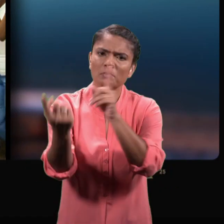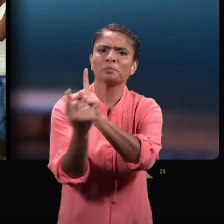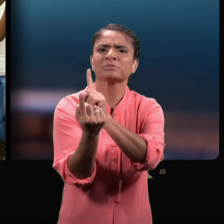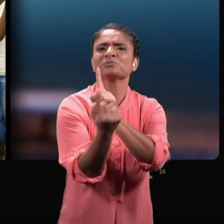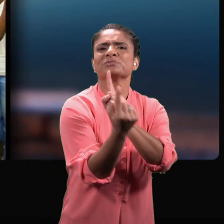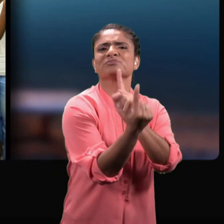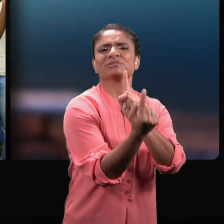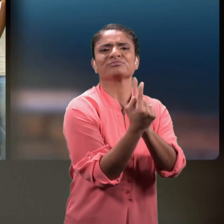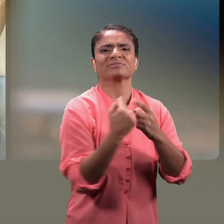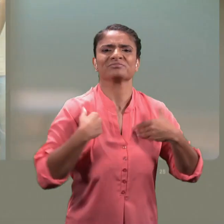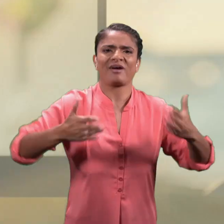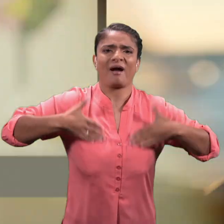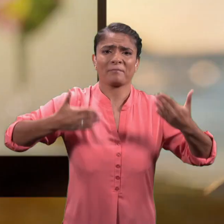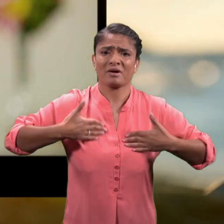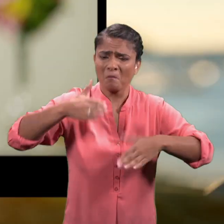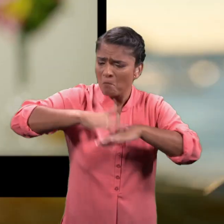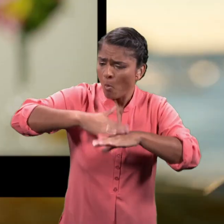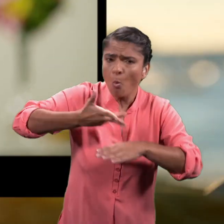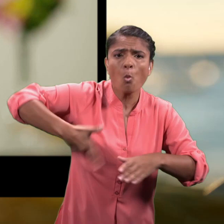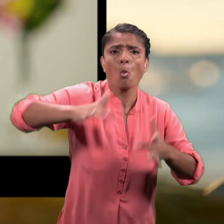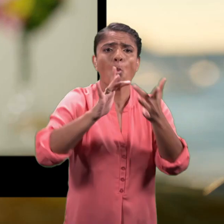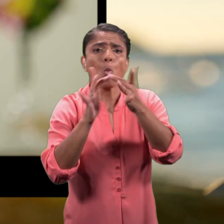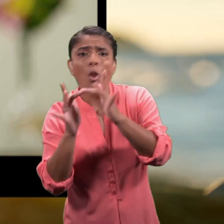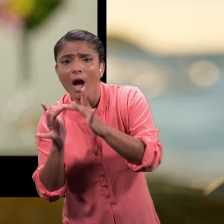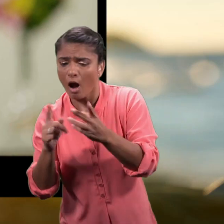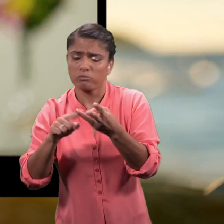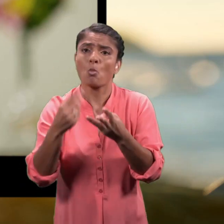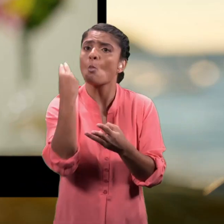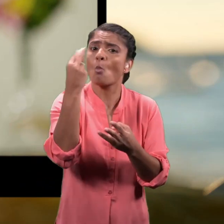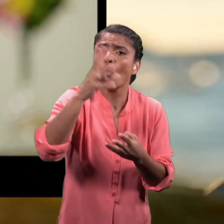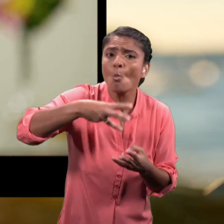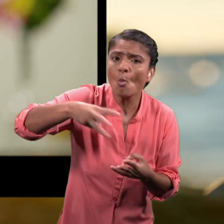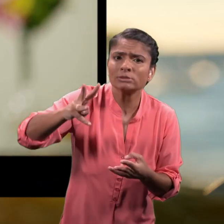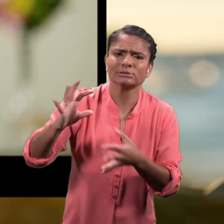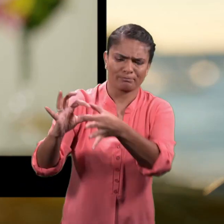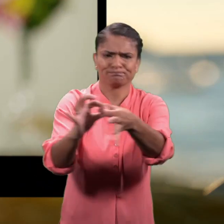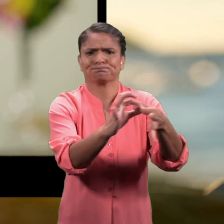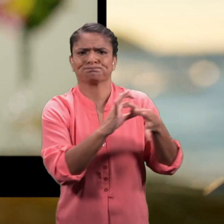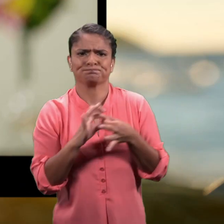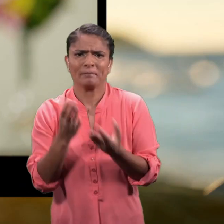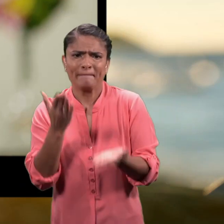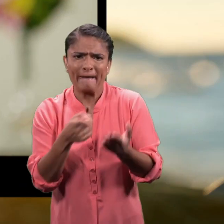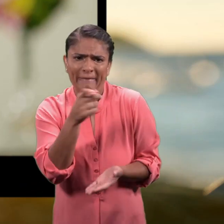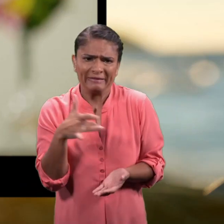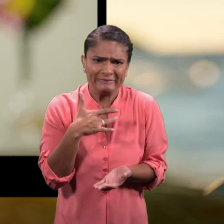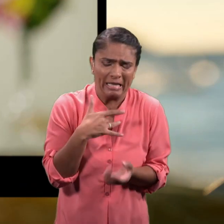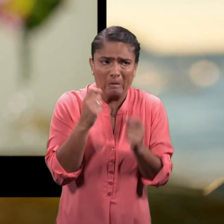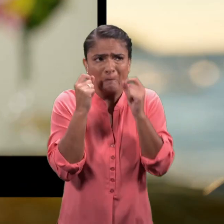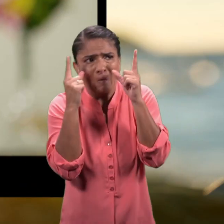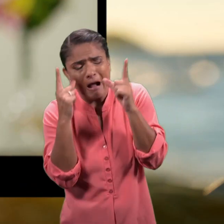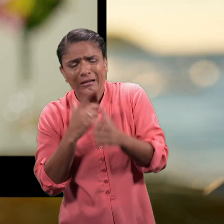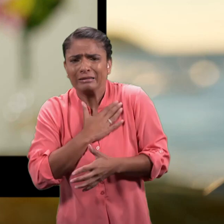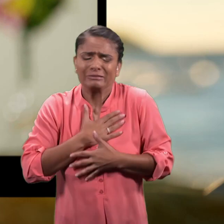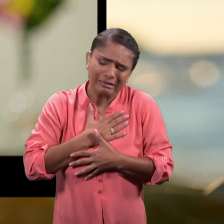love we are there online, WhatsApp group, we have all members. If maybe one day you're waking up and